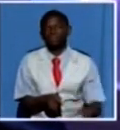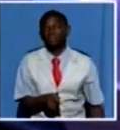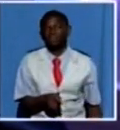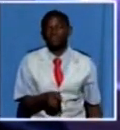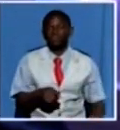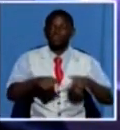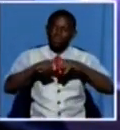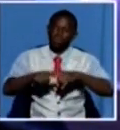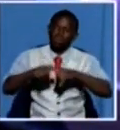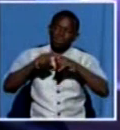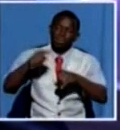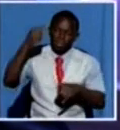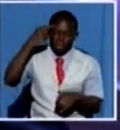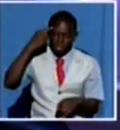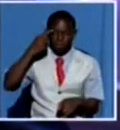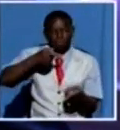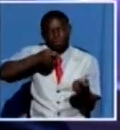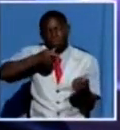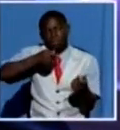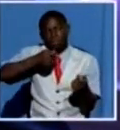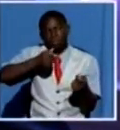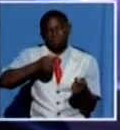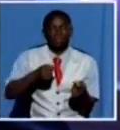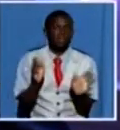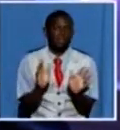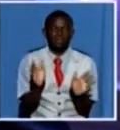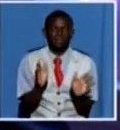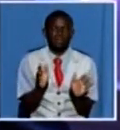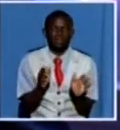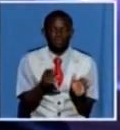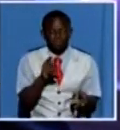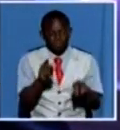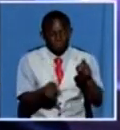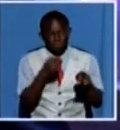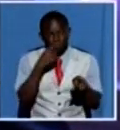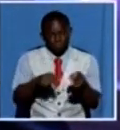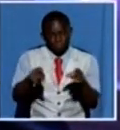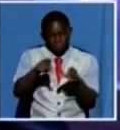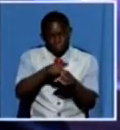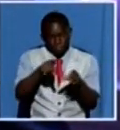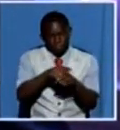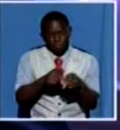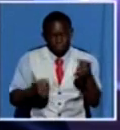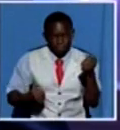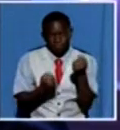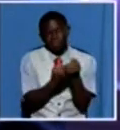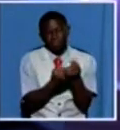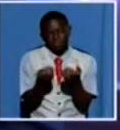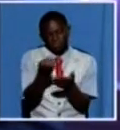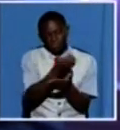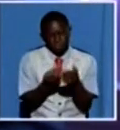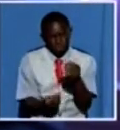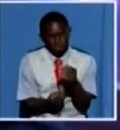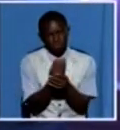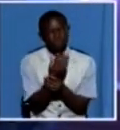cannot participate in the growth of the economy, and that we need to start changing our mindset and beginning to own